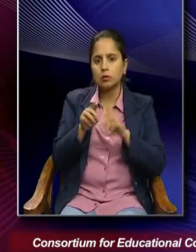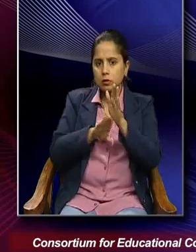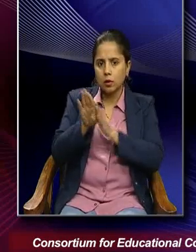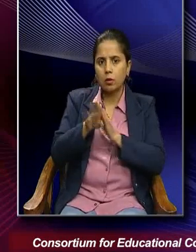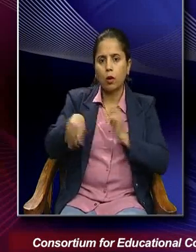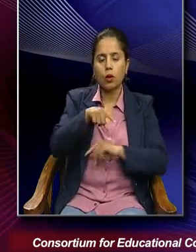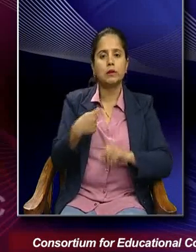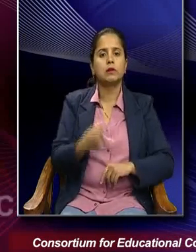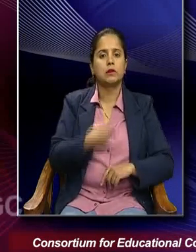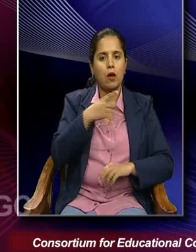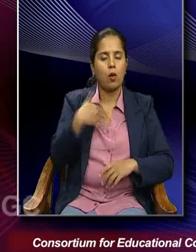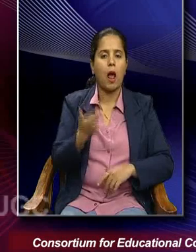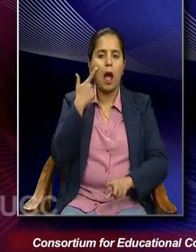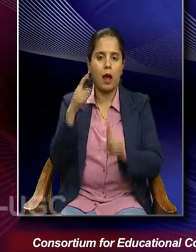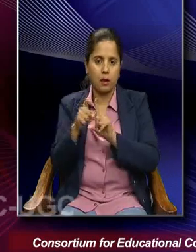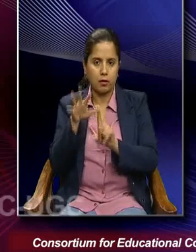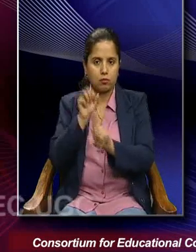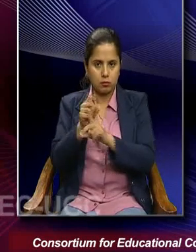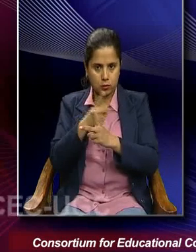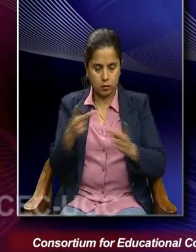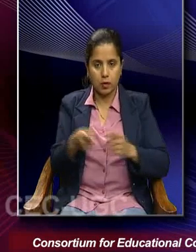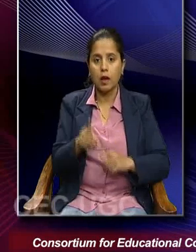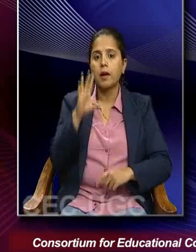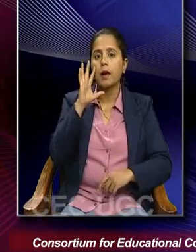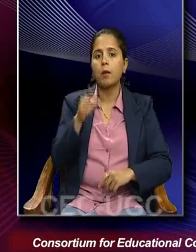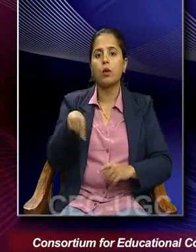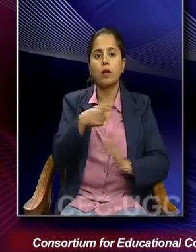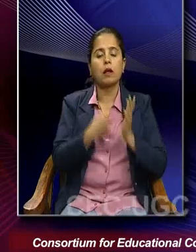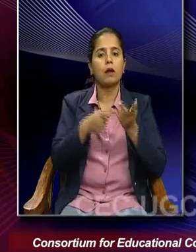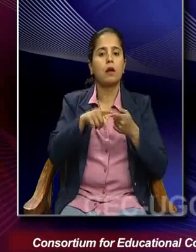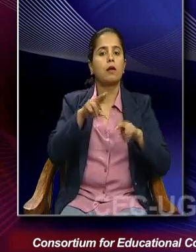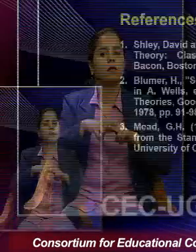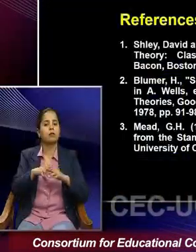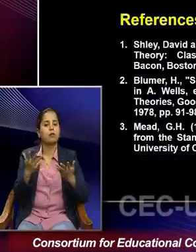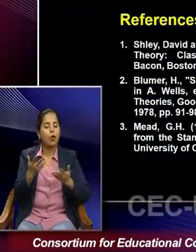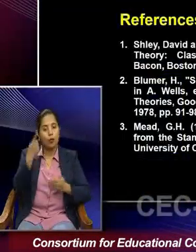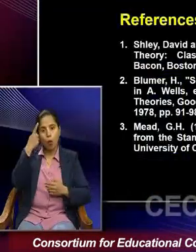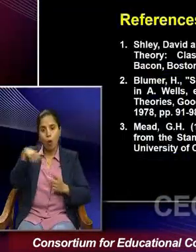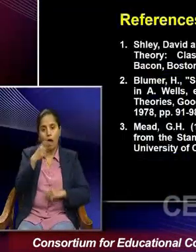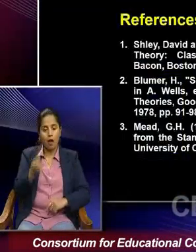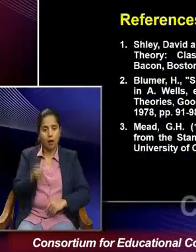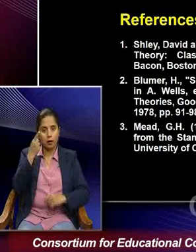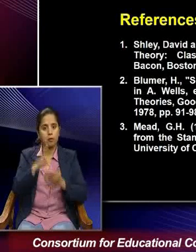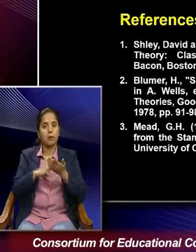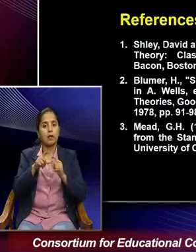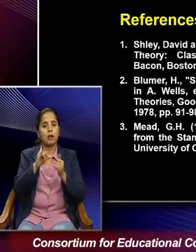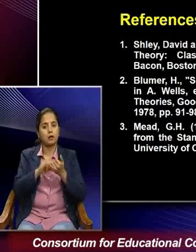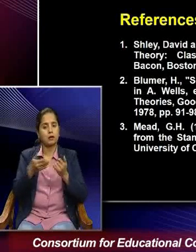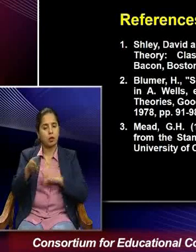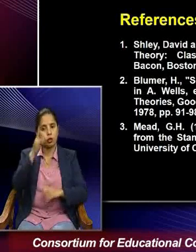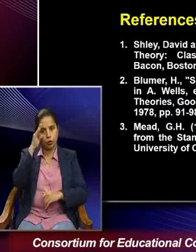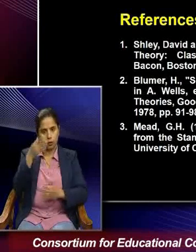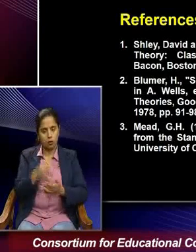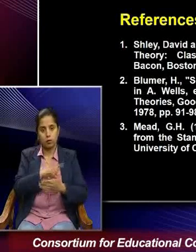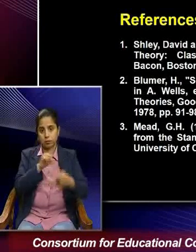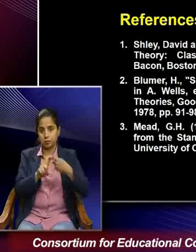Behavior, published by University of Chicago Press. With this, I come to an end of this lecture. Thank you.